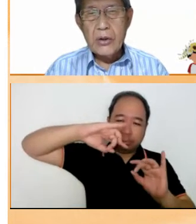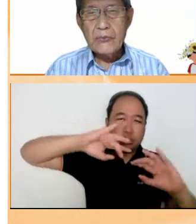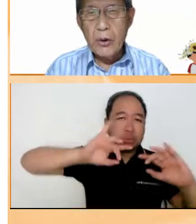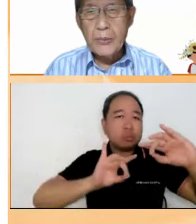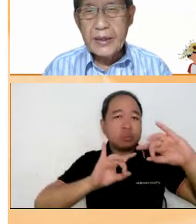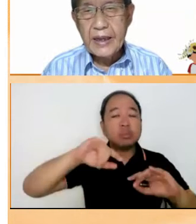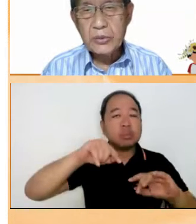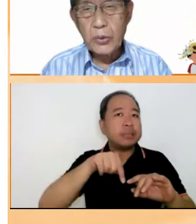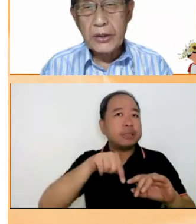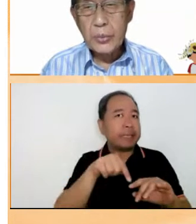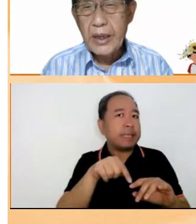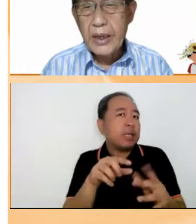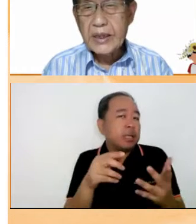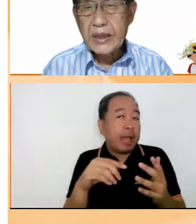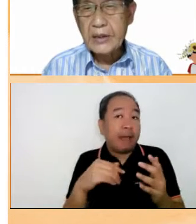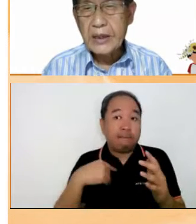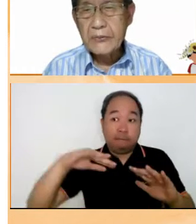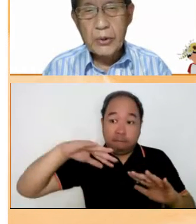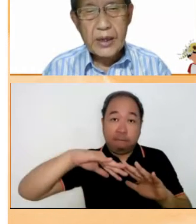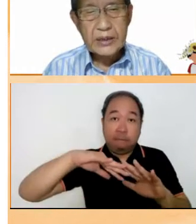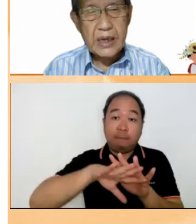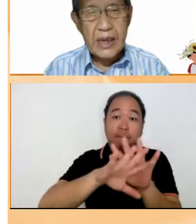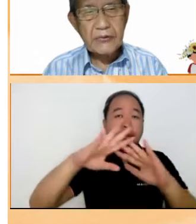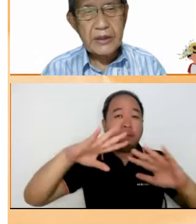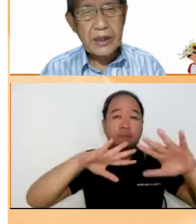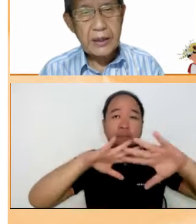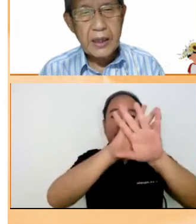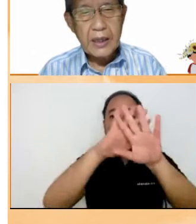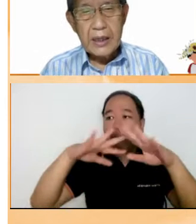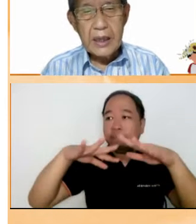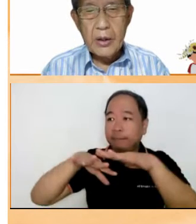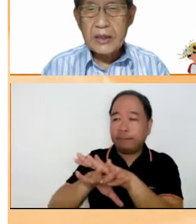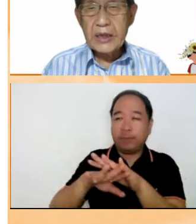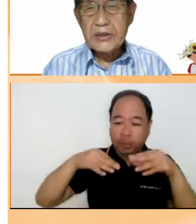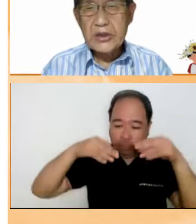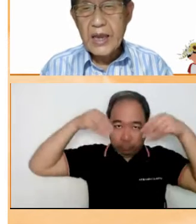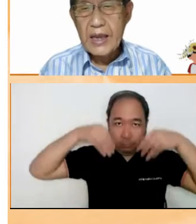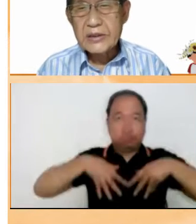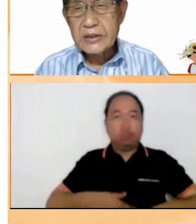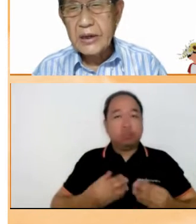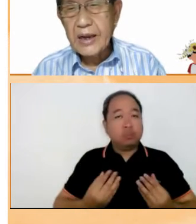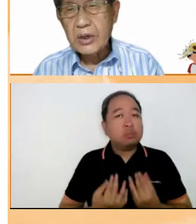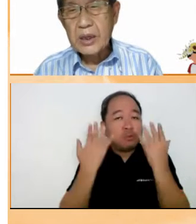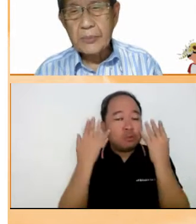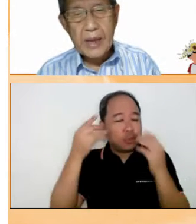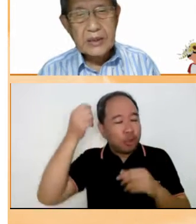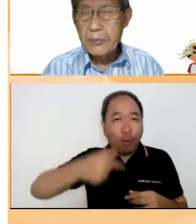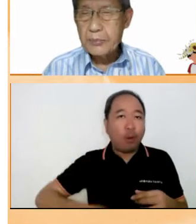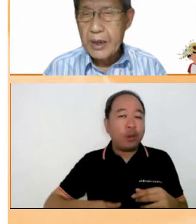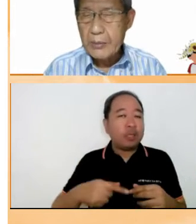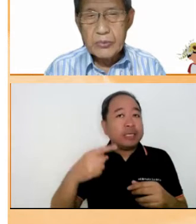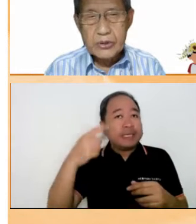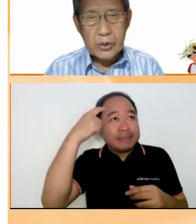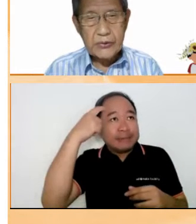synapses form a network which then influence everything, whether it's a child's intellectual